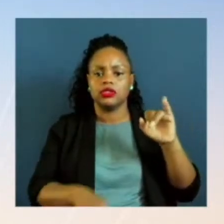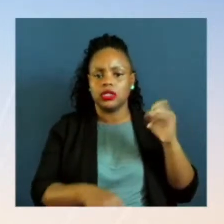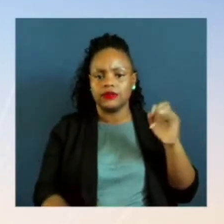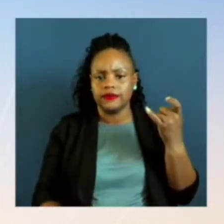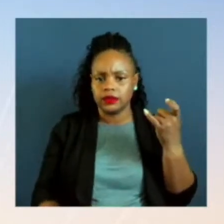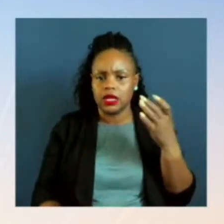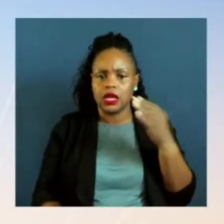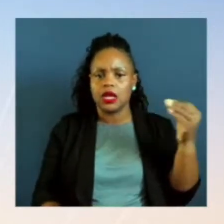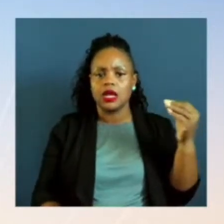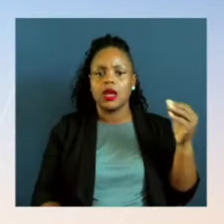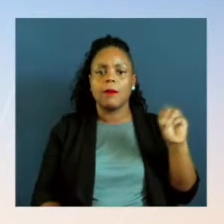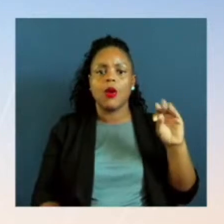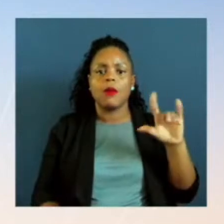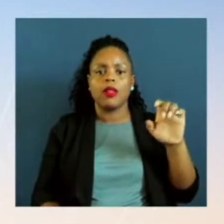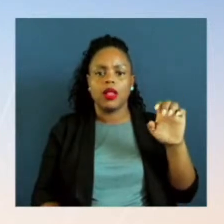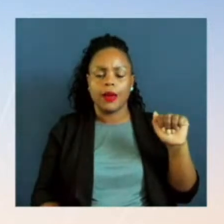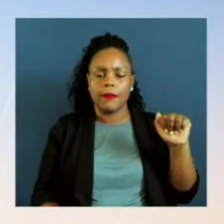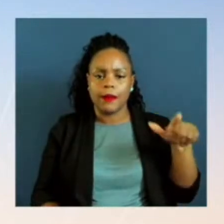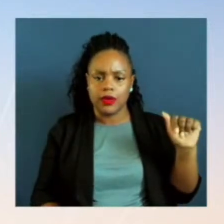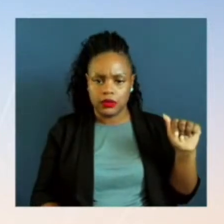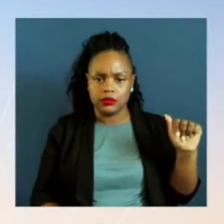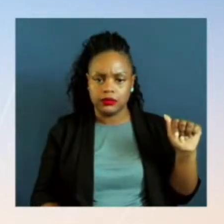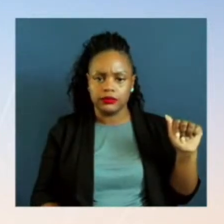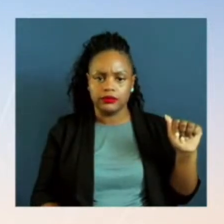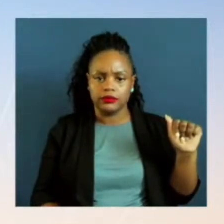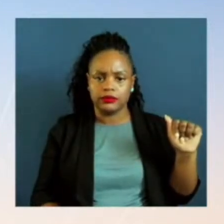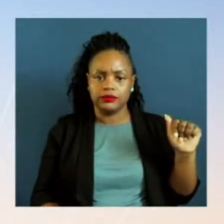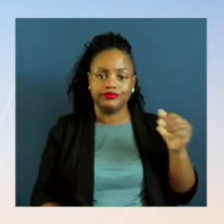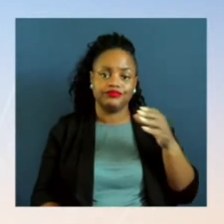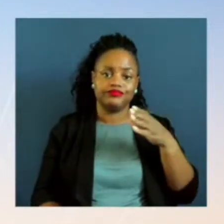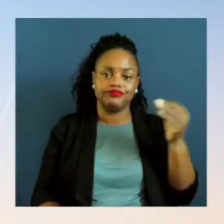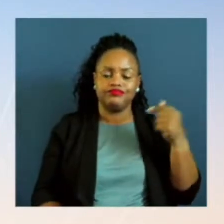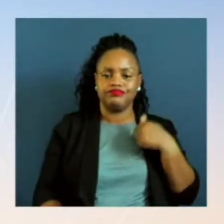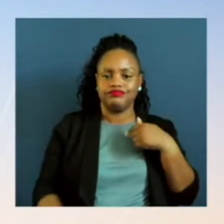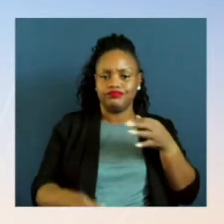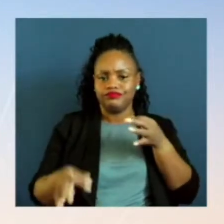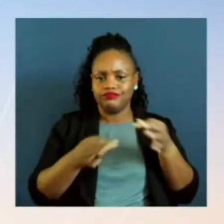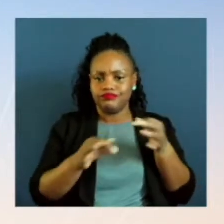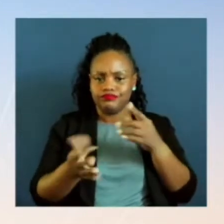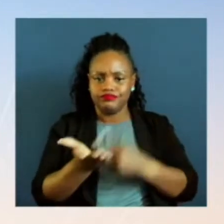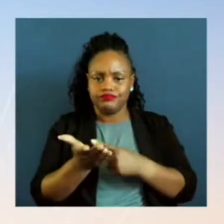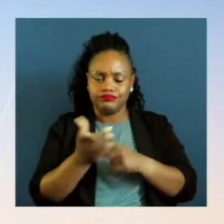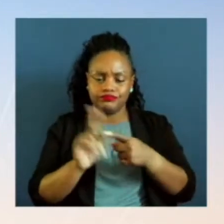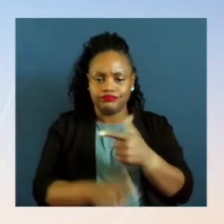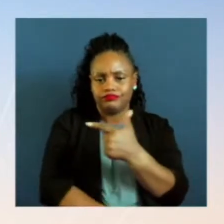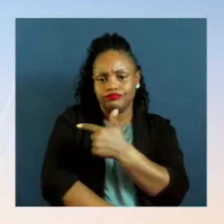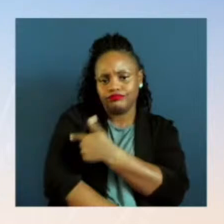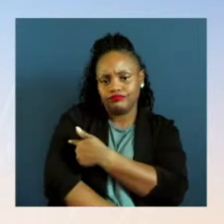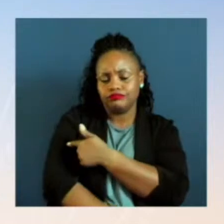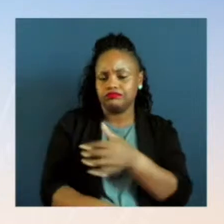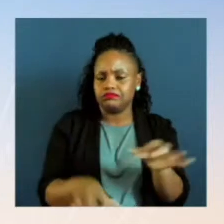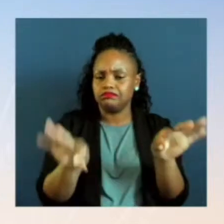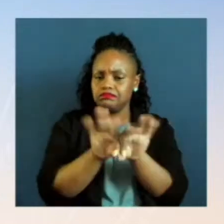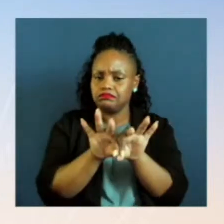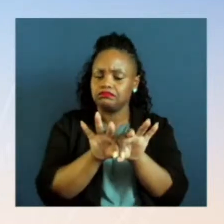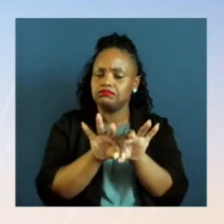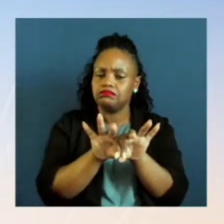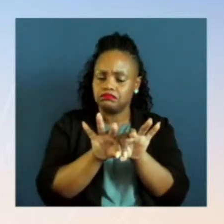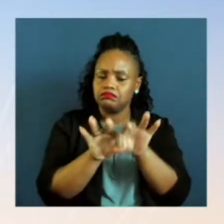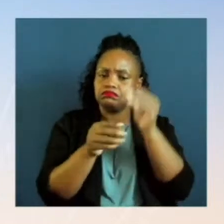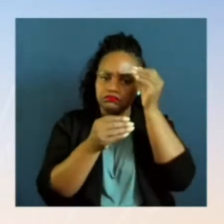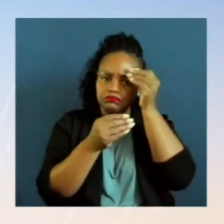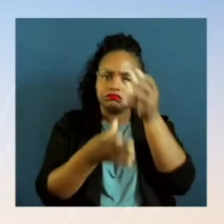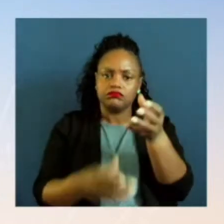about COVID-19 and the vaccines that focus on the interrelatedness between COVID-19 and long-standing social determinants of health,